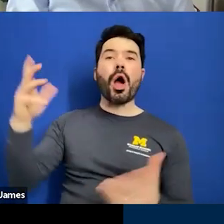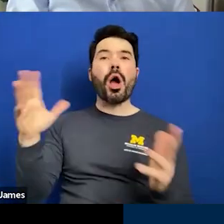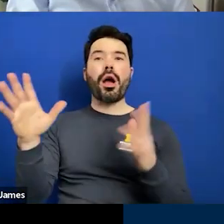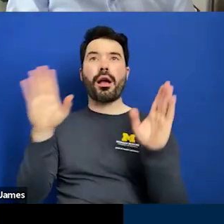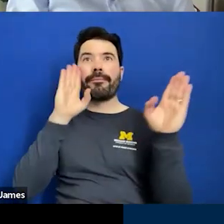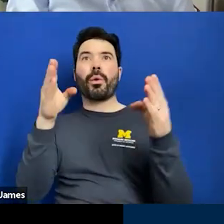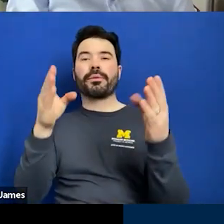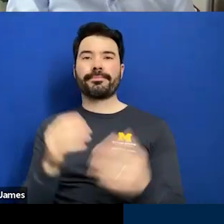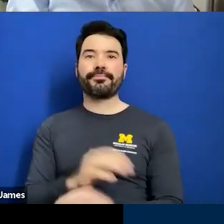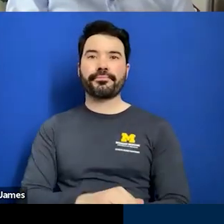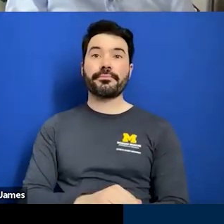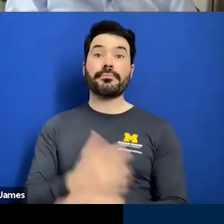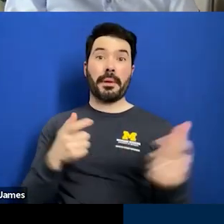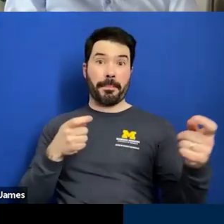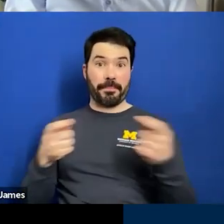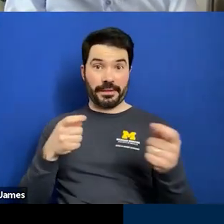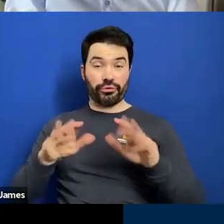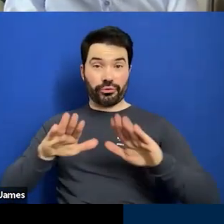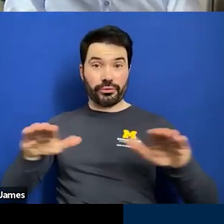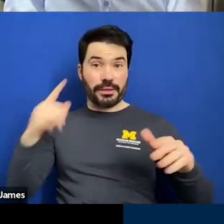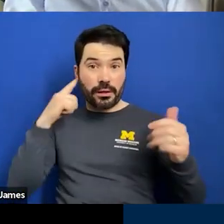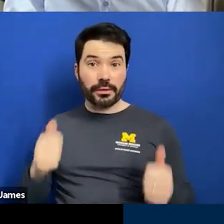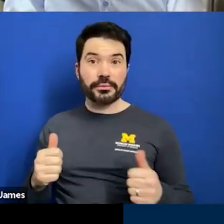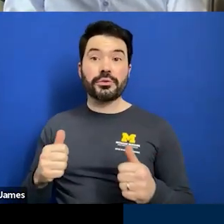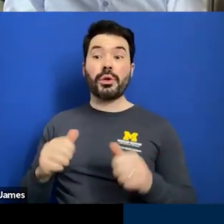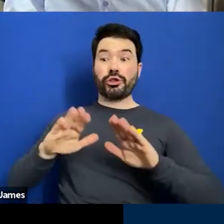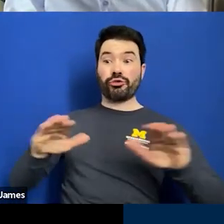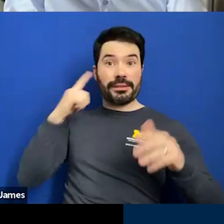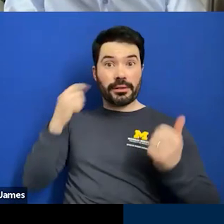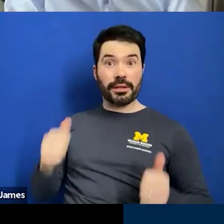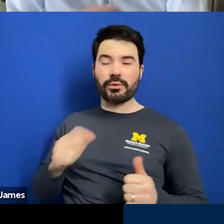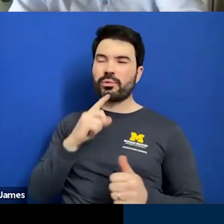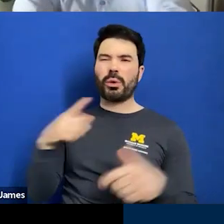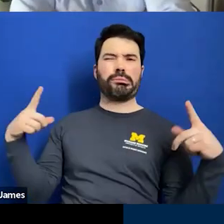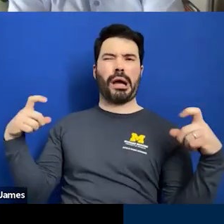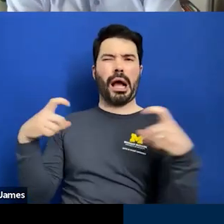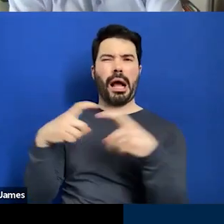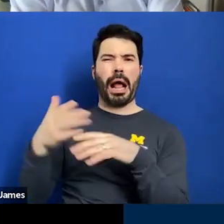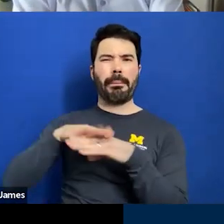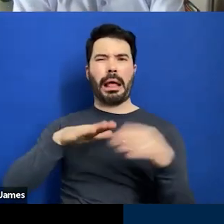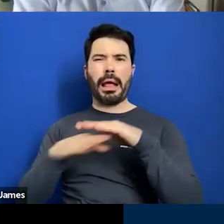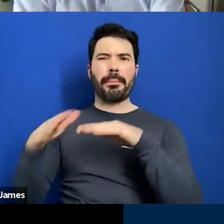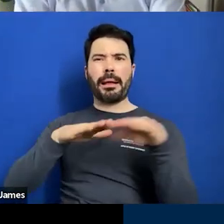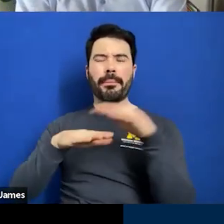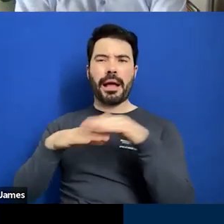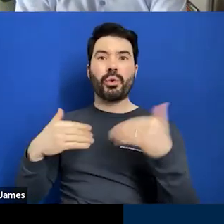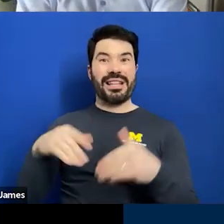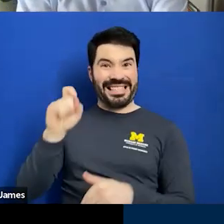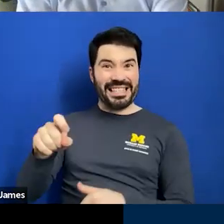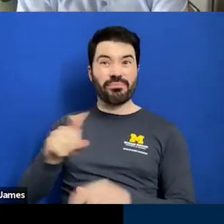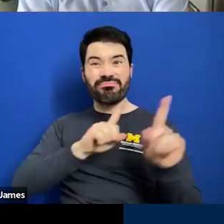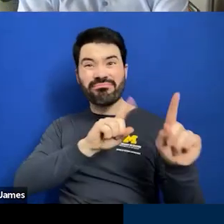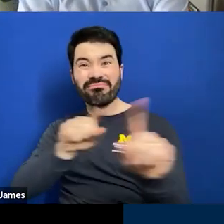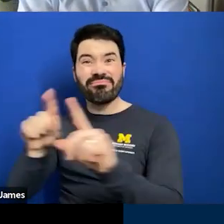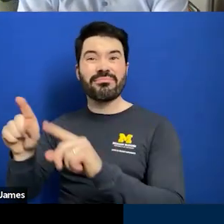Management for pediatric hearing loss. So pediatric hearing loss is a high complexity hearing loss. It's something that needs to be seen by a